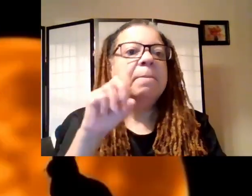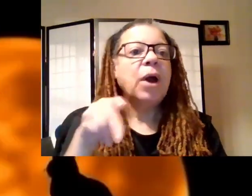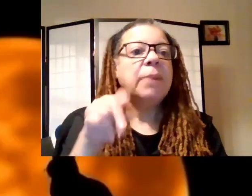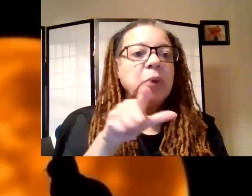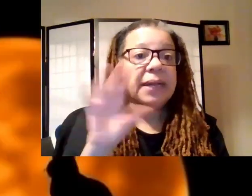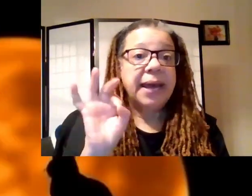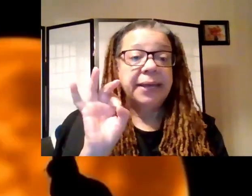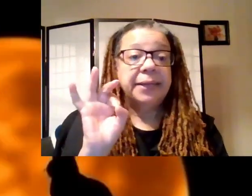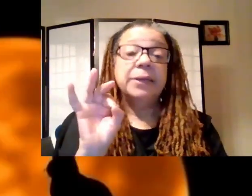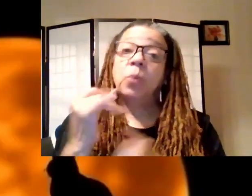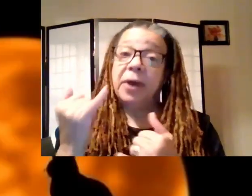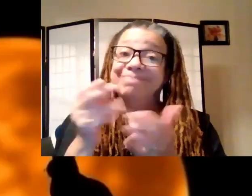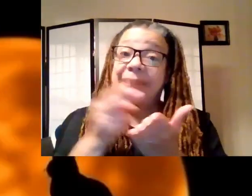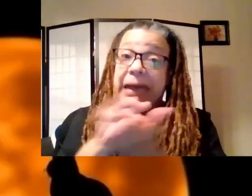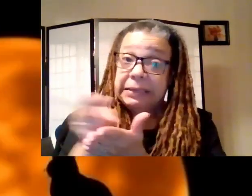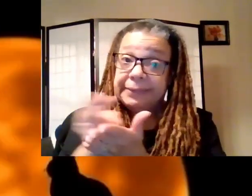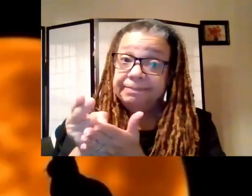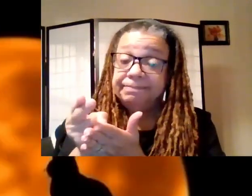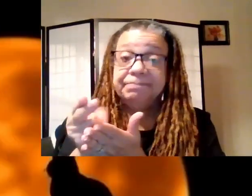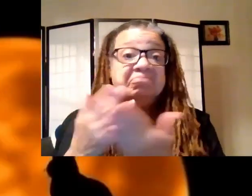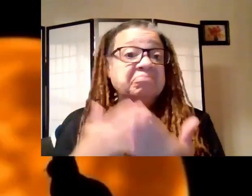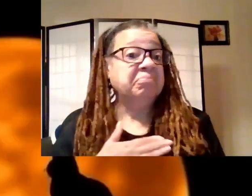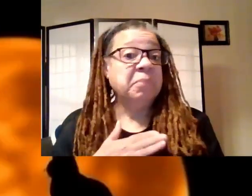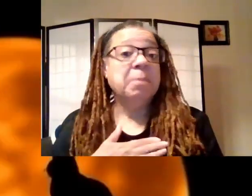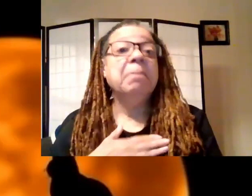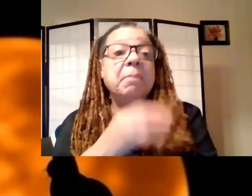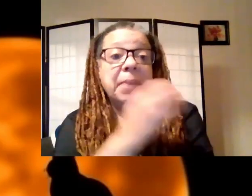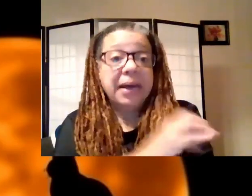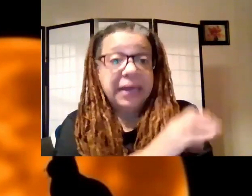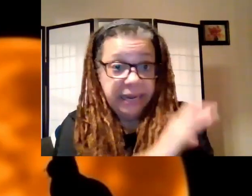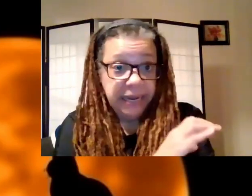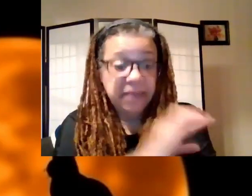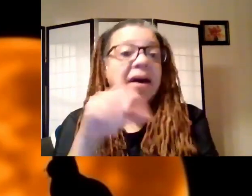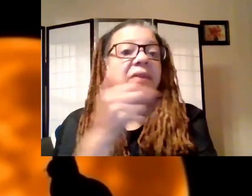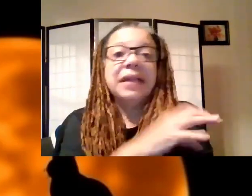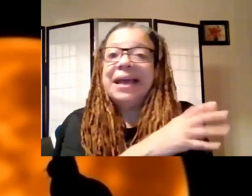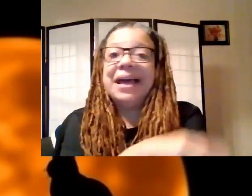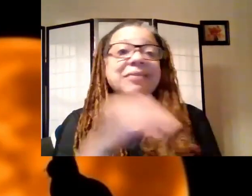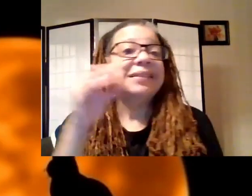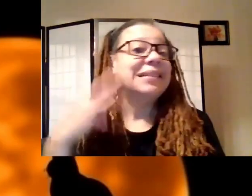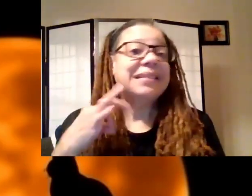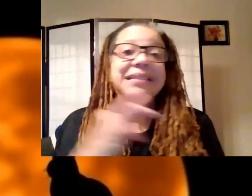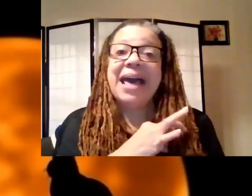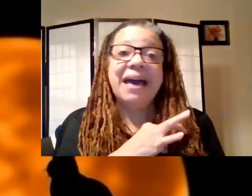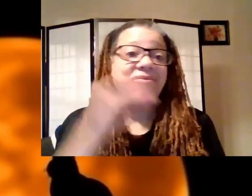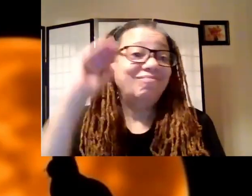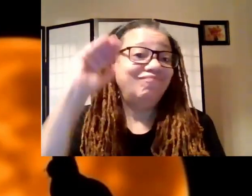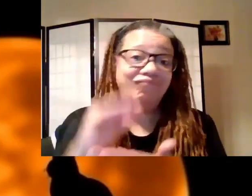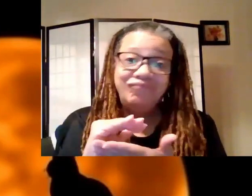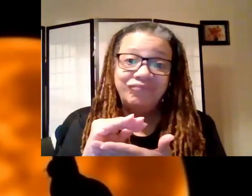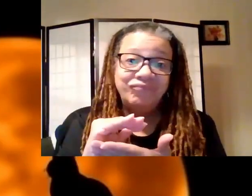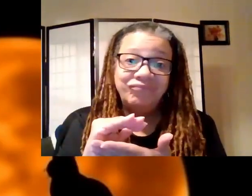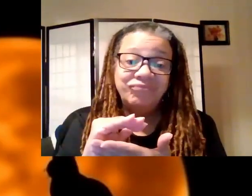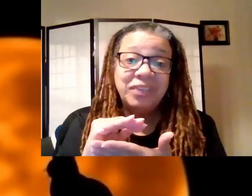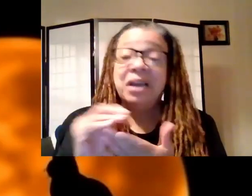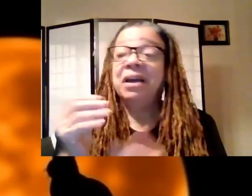Okay, well, right now, my clinic and other clinics are running short-staffed. So let's say